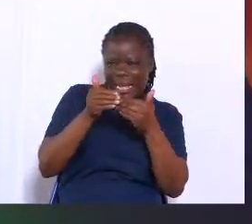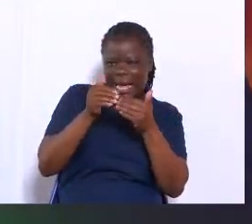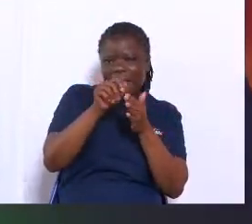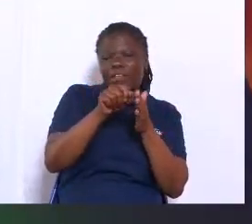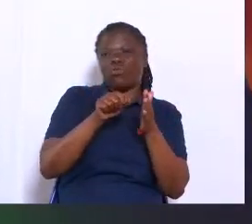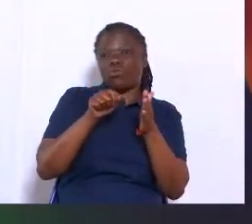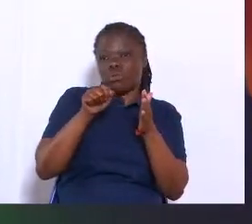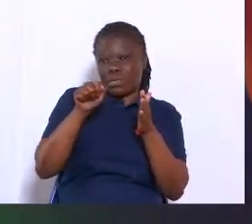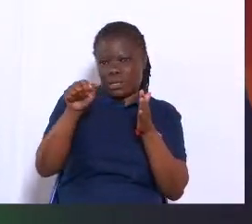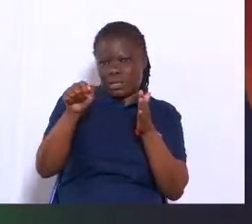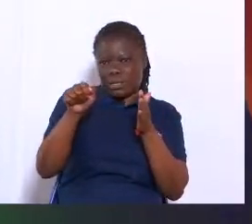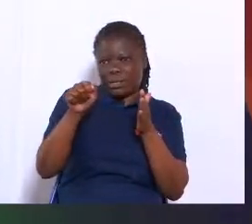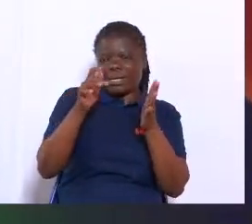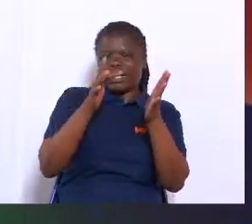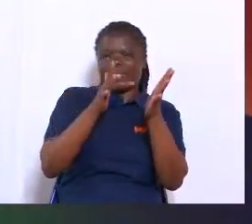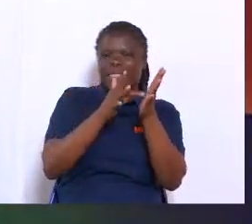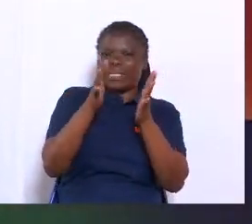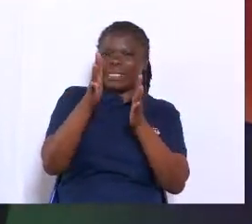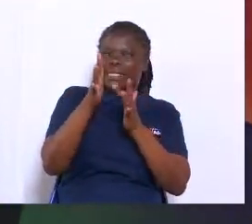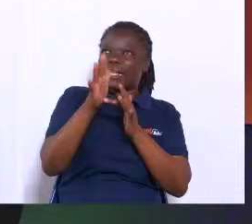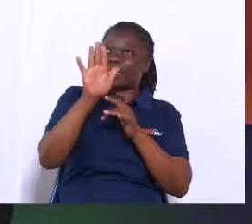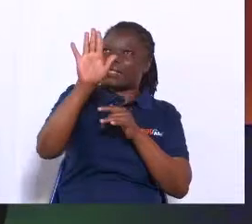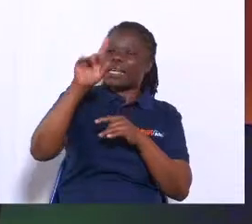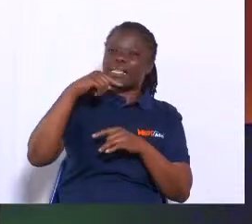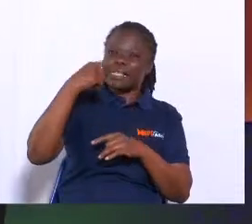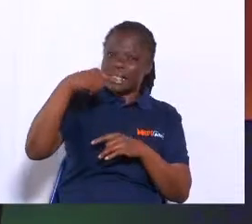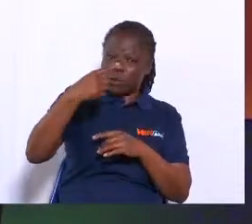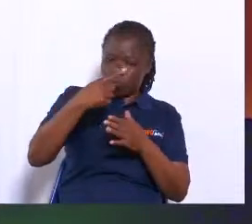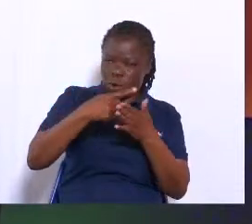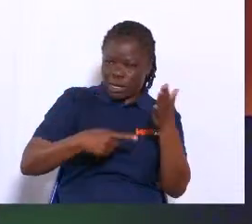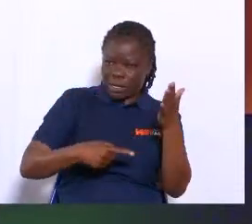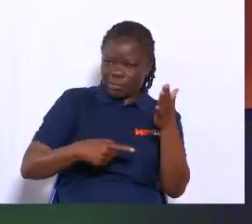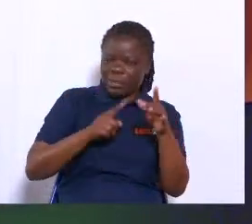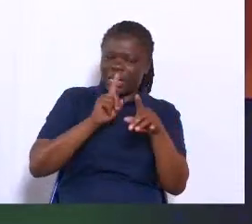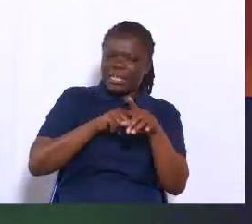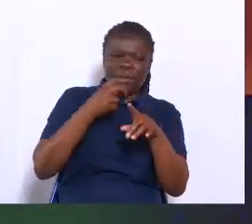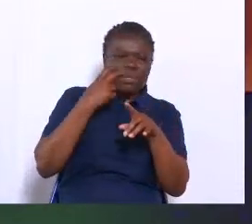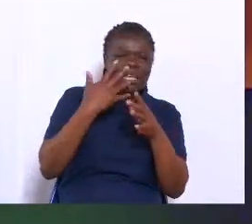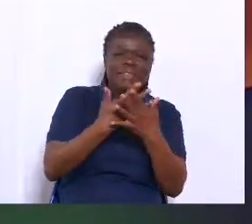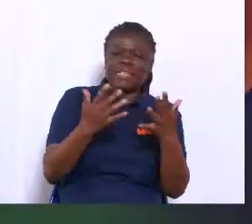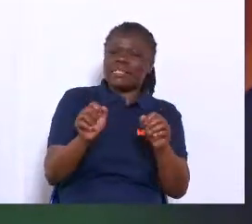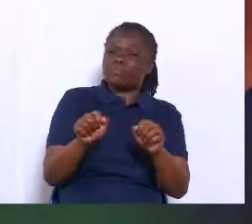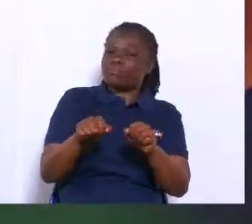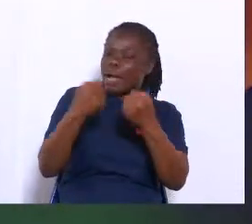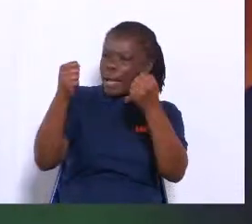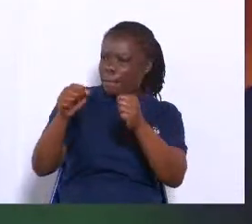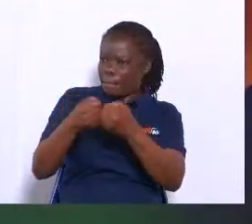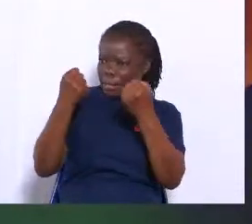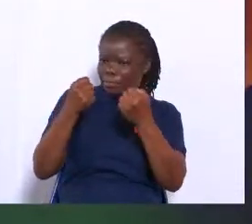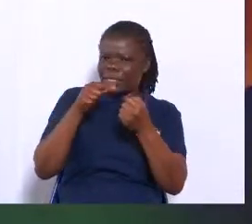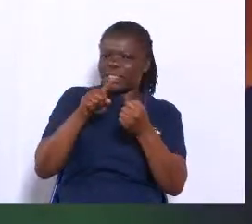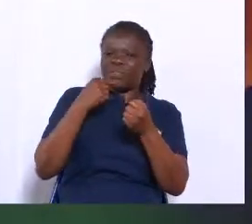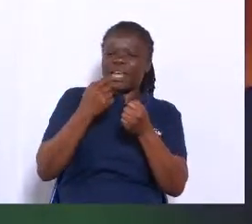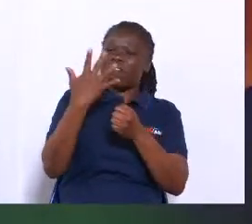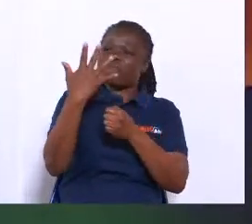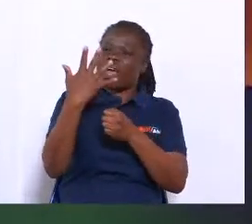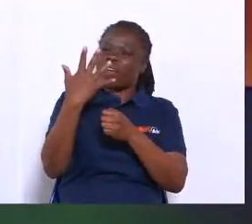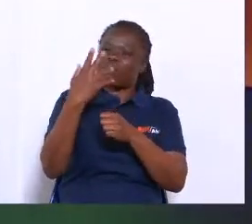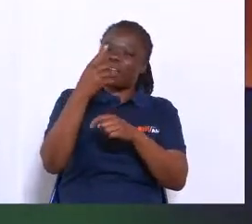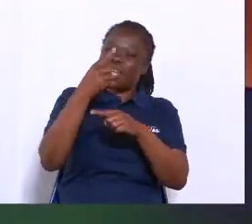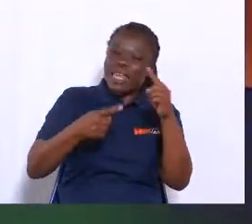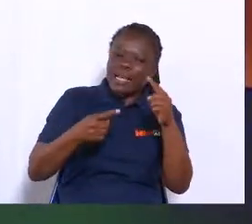doors. Now, Jesus does not say, when you see these things, he's going to come in 5 years or